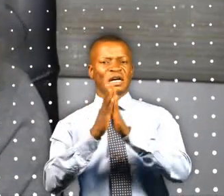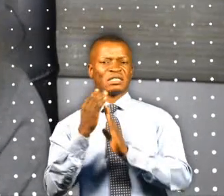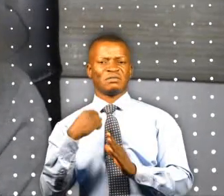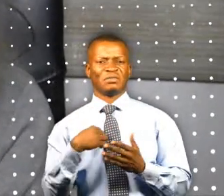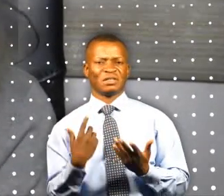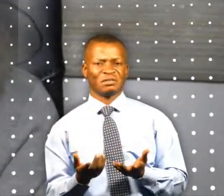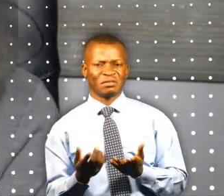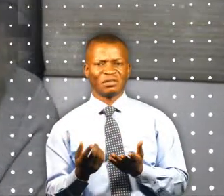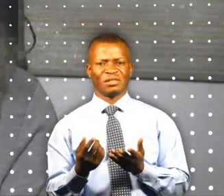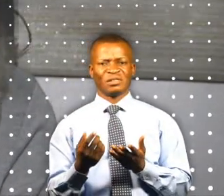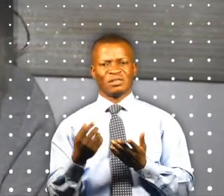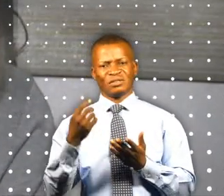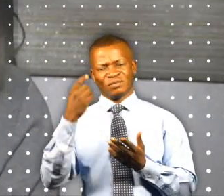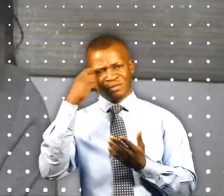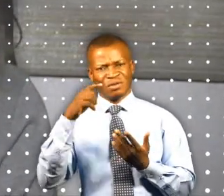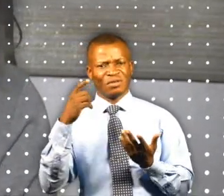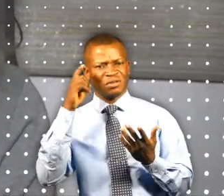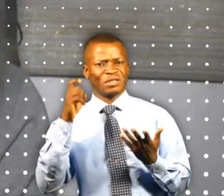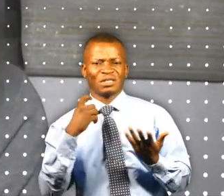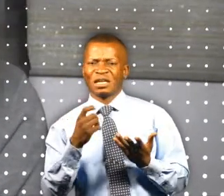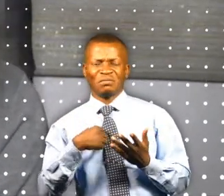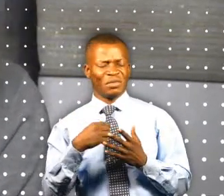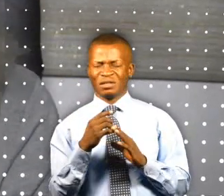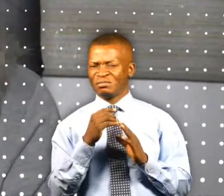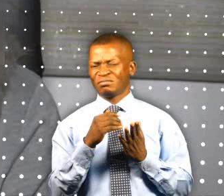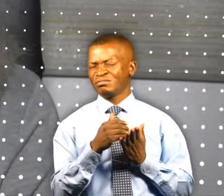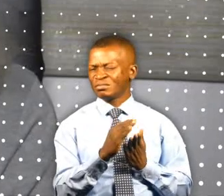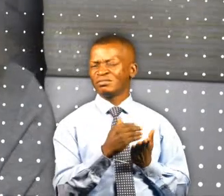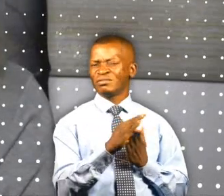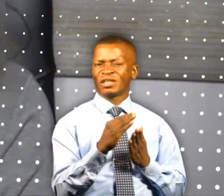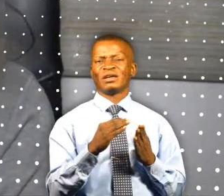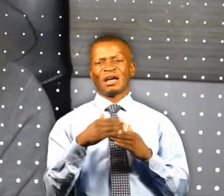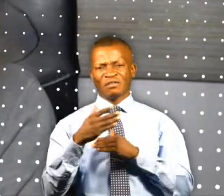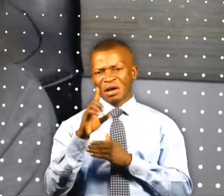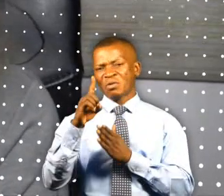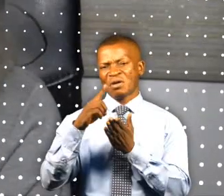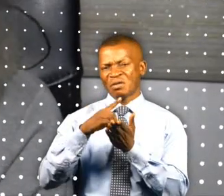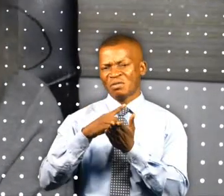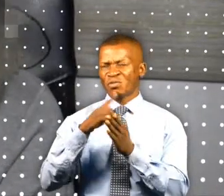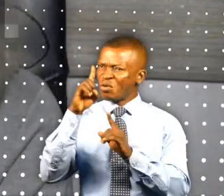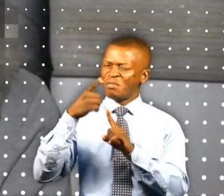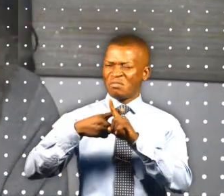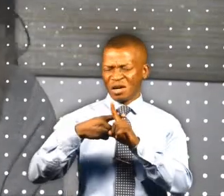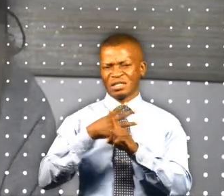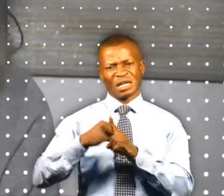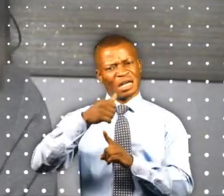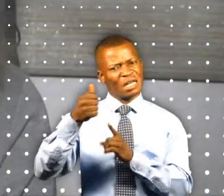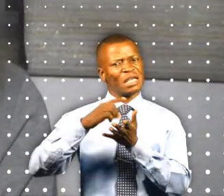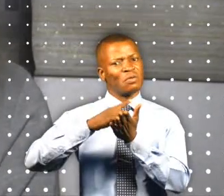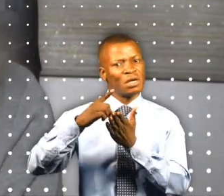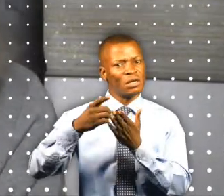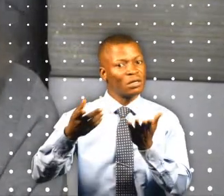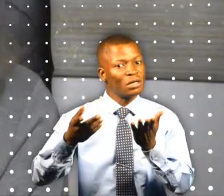was asking me for a girlfriend. I told him that I don't want to. After 1 week, that is 1 month and a